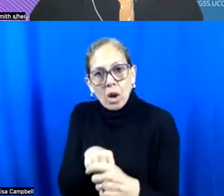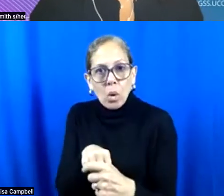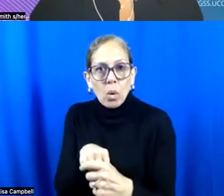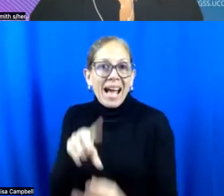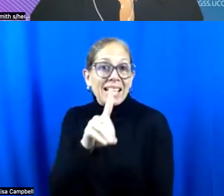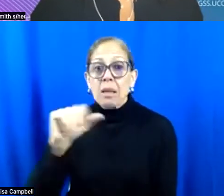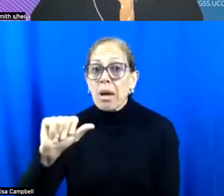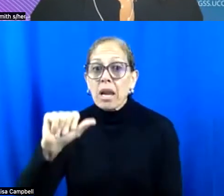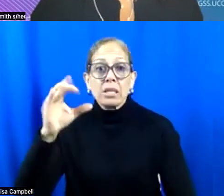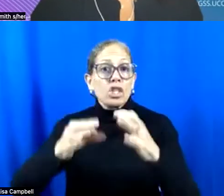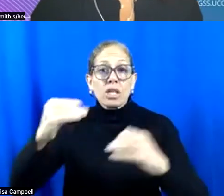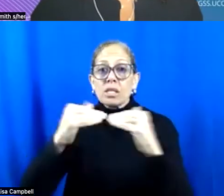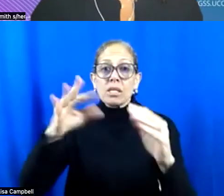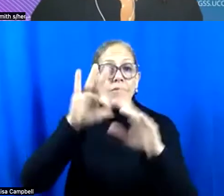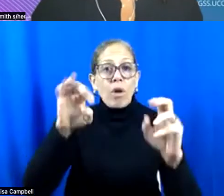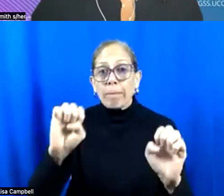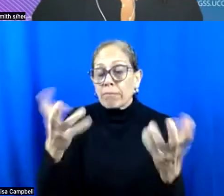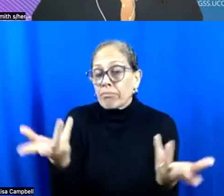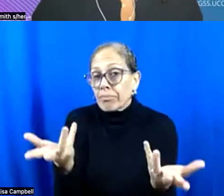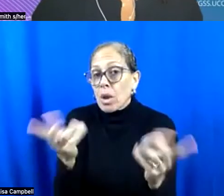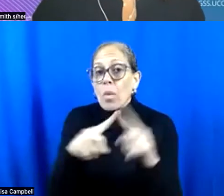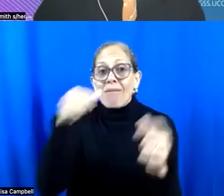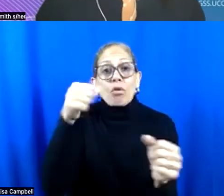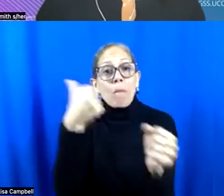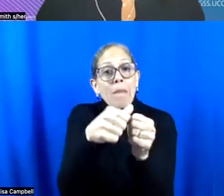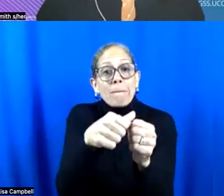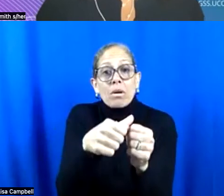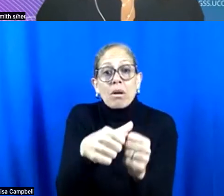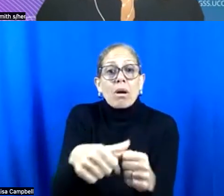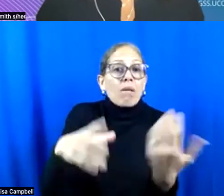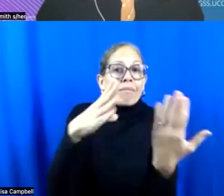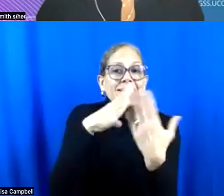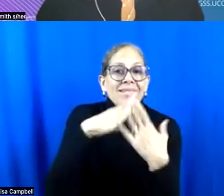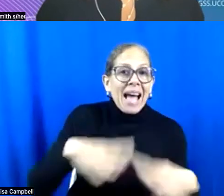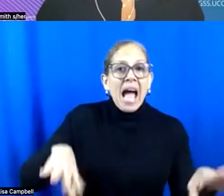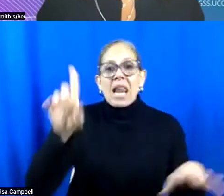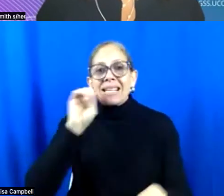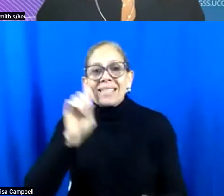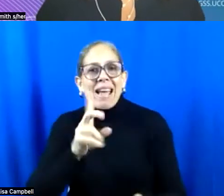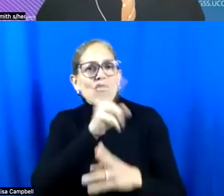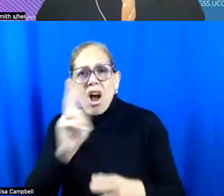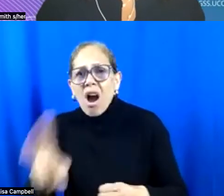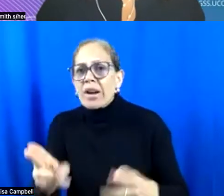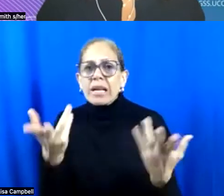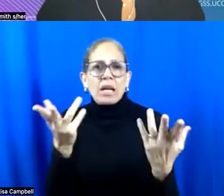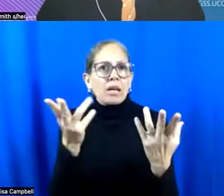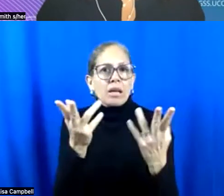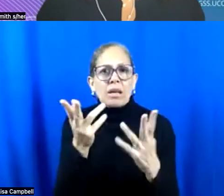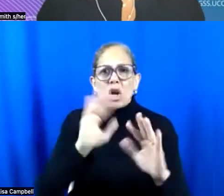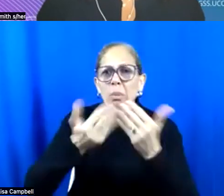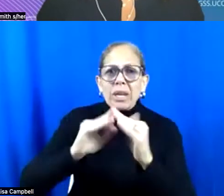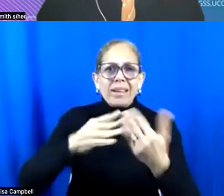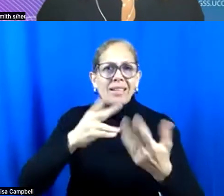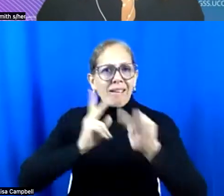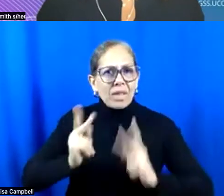disability justice framework. We have to remember our sight impaired, our deaf and hard of hearing of communities, and our